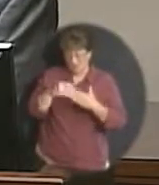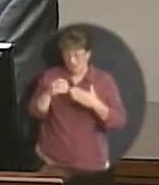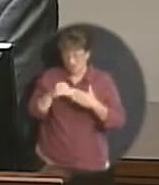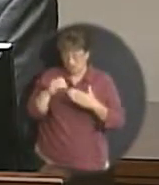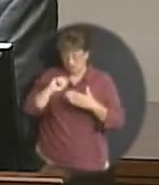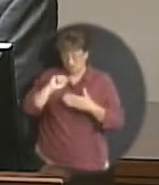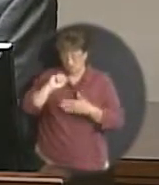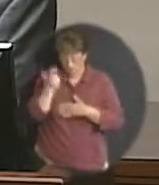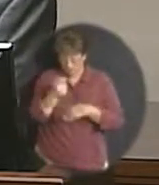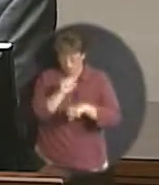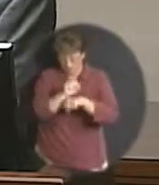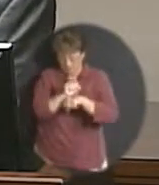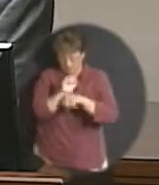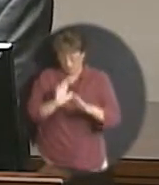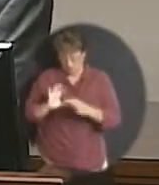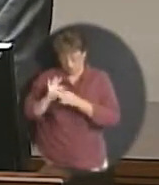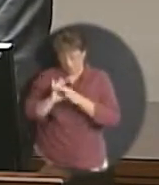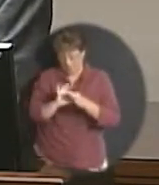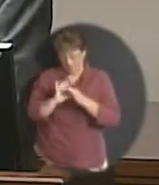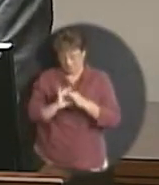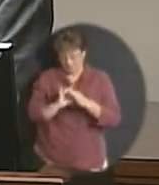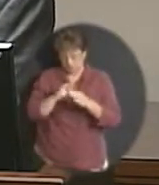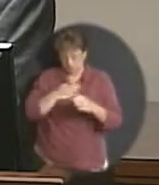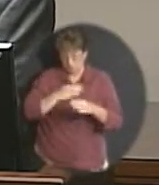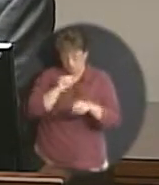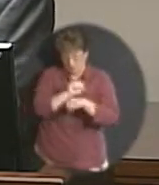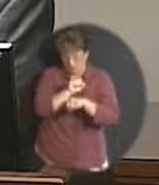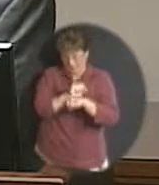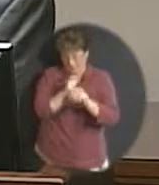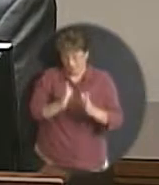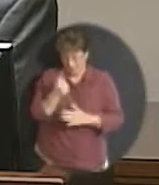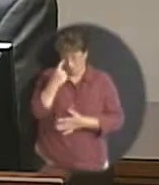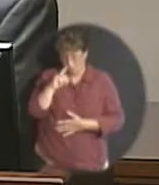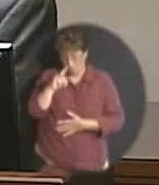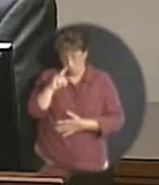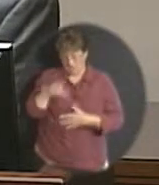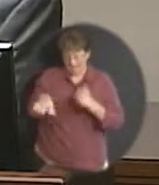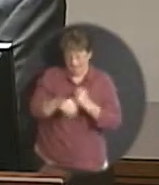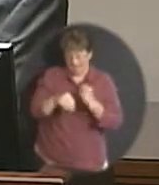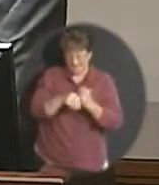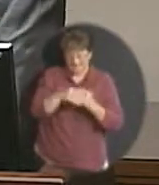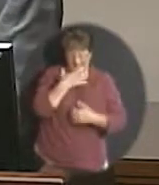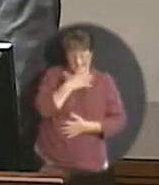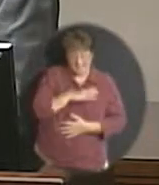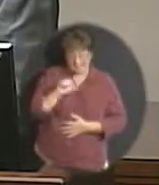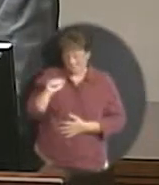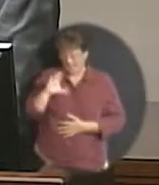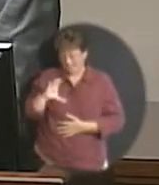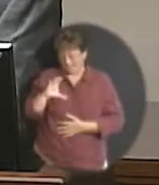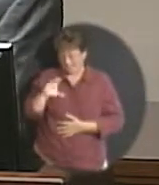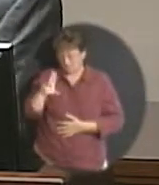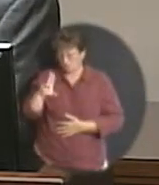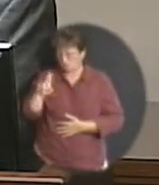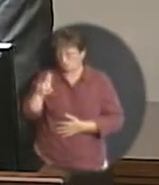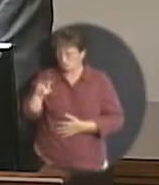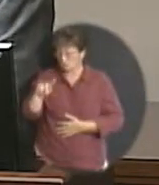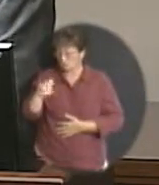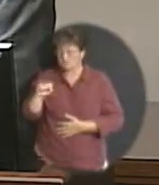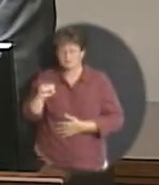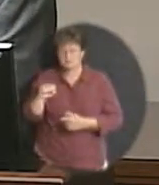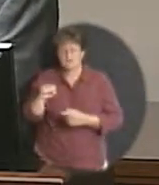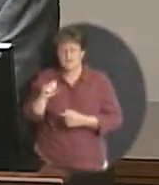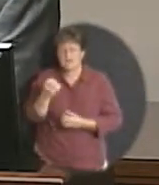work is $1.6 million worth of heating and cooling replacement. And how many schools are involved in